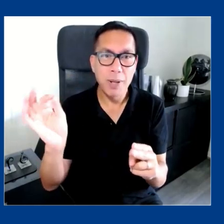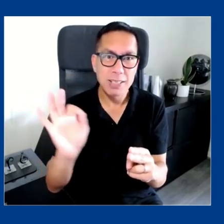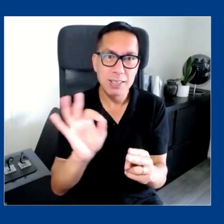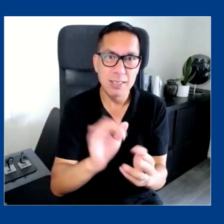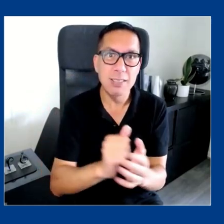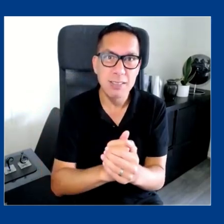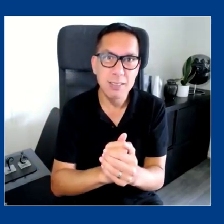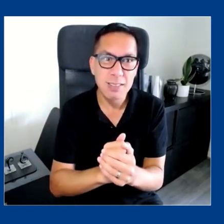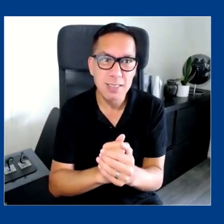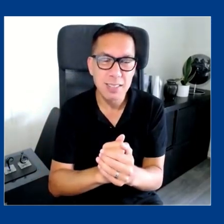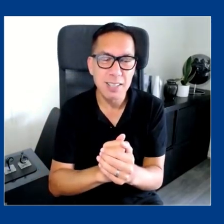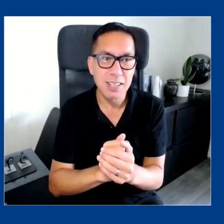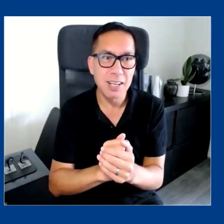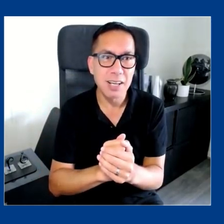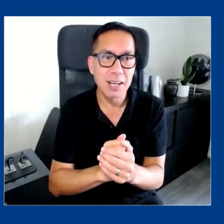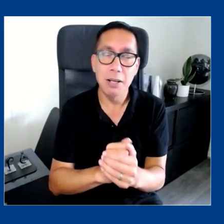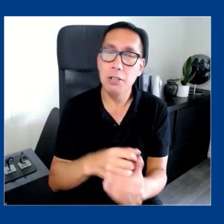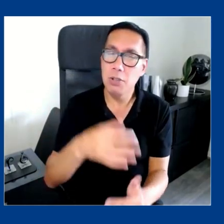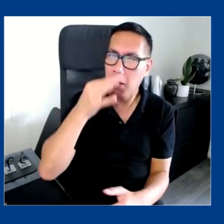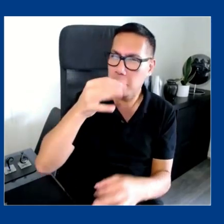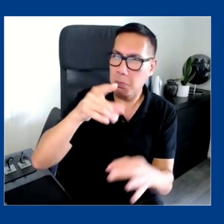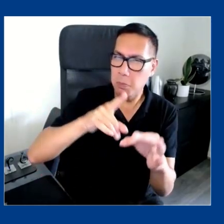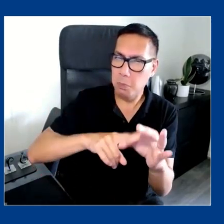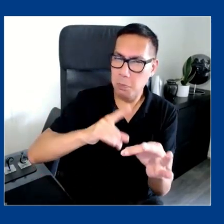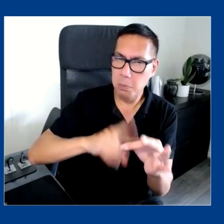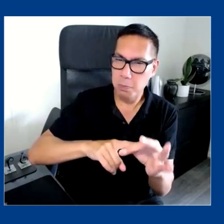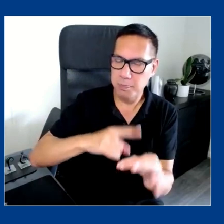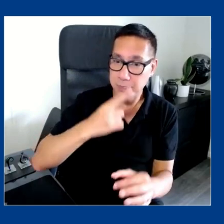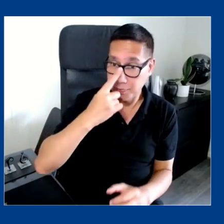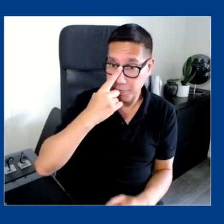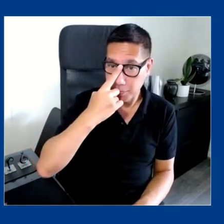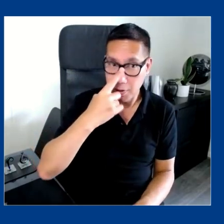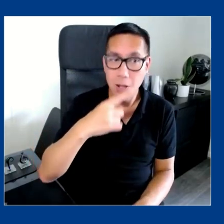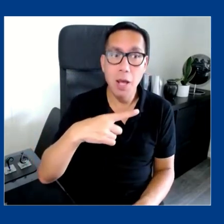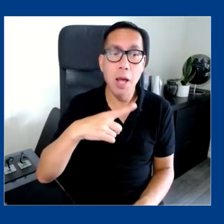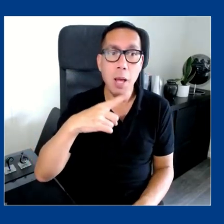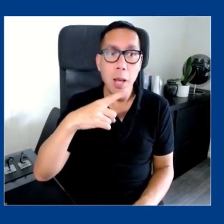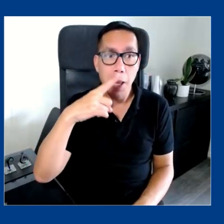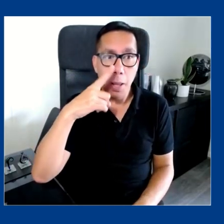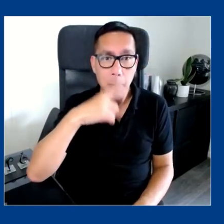And are people, the people of Lookeu